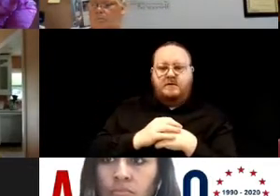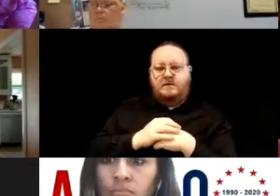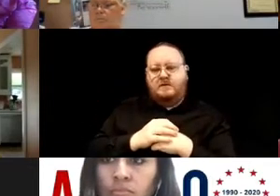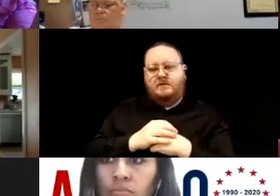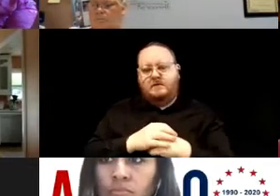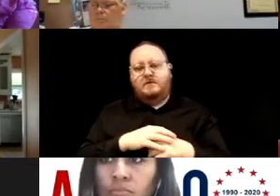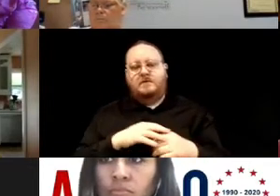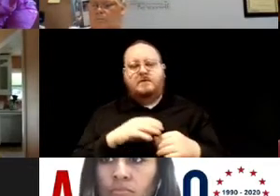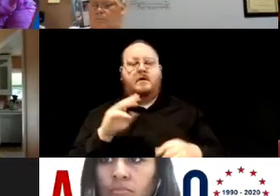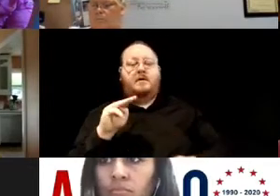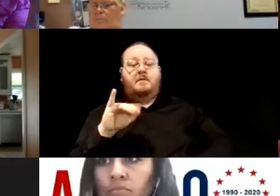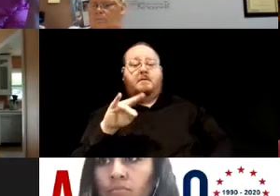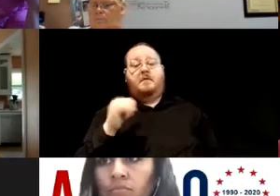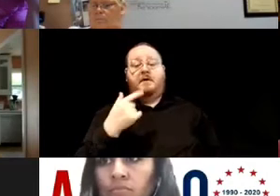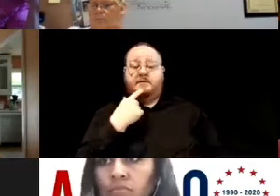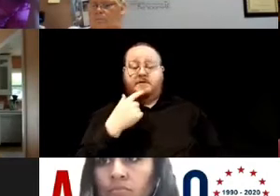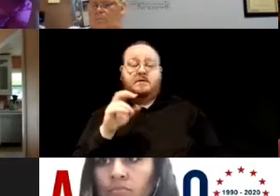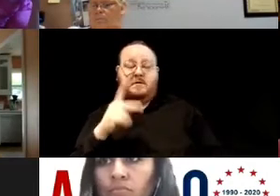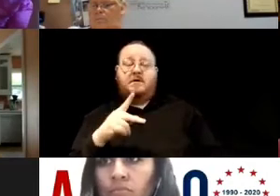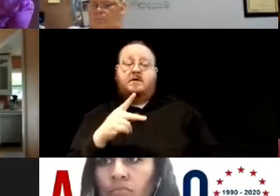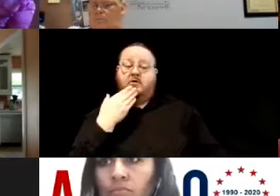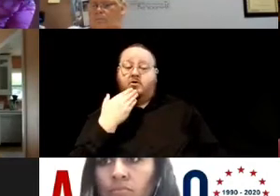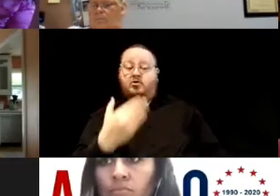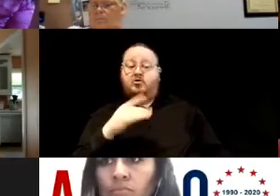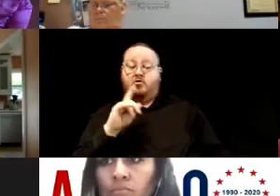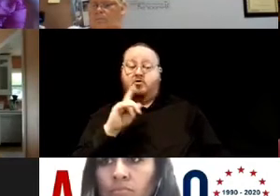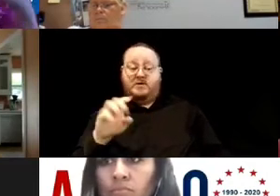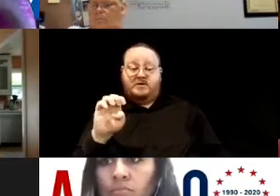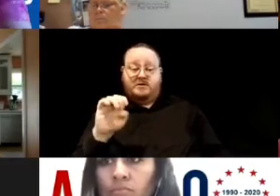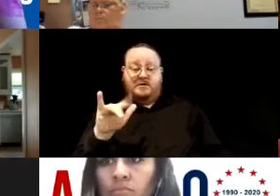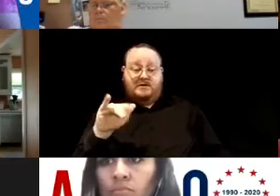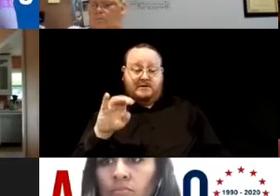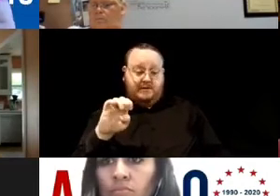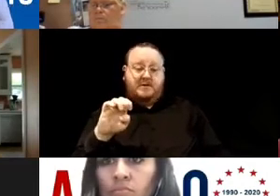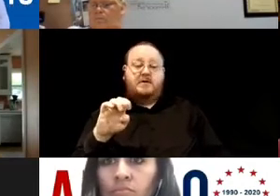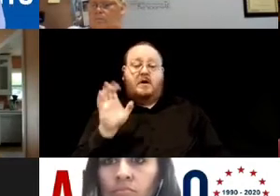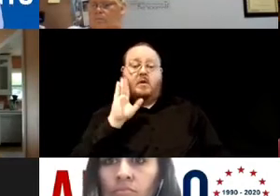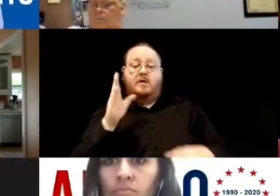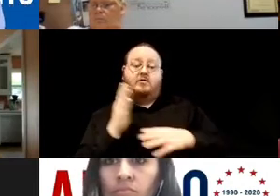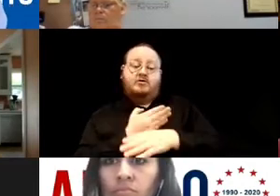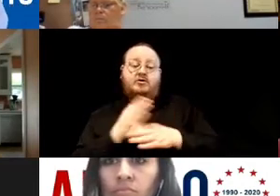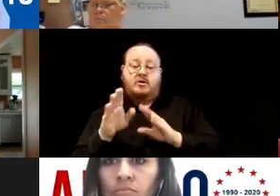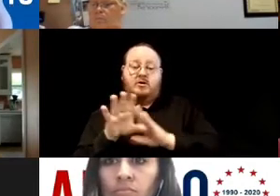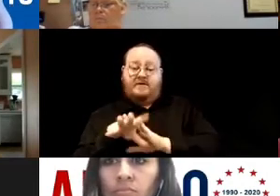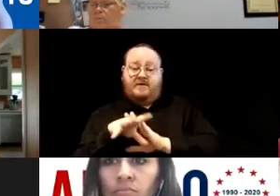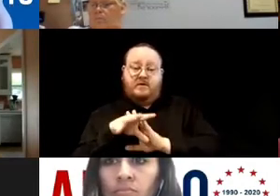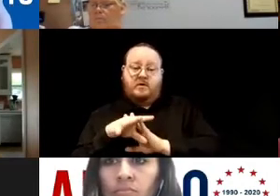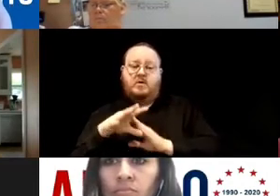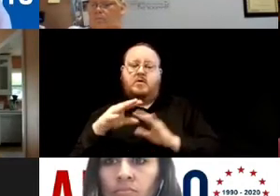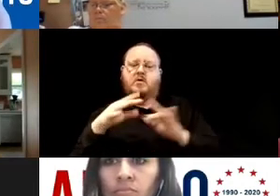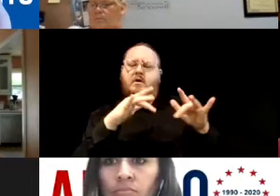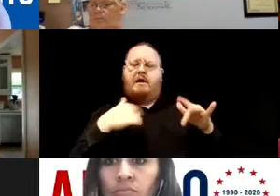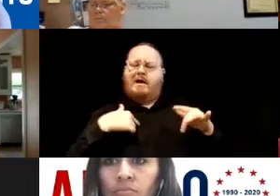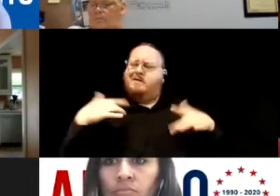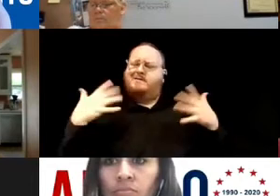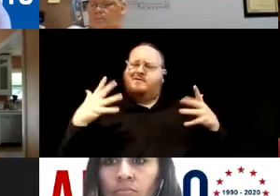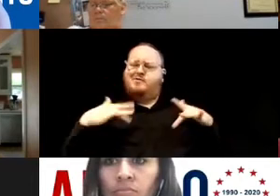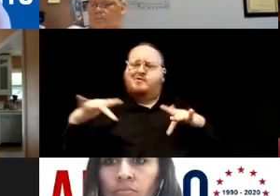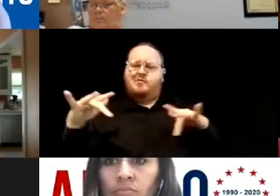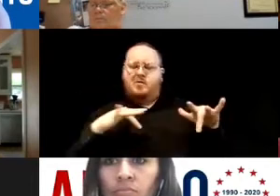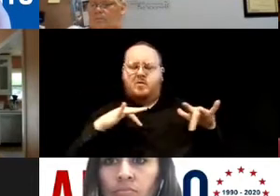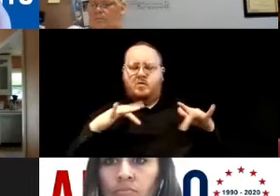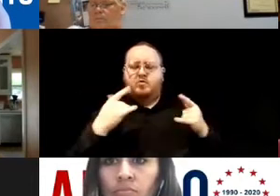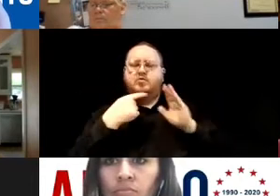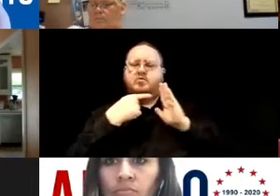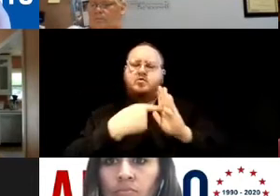to address that, Elaine, great question. I'm going to share a video that I recorded that kind of runs through just some of the